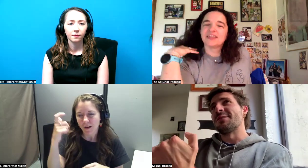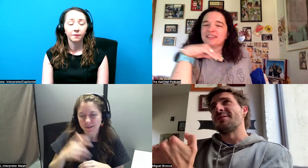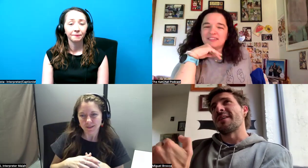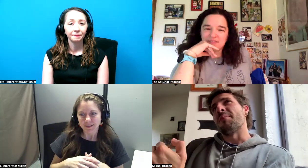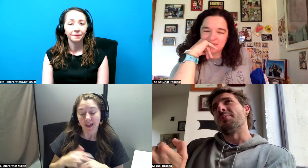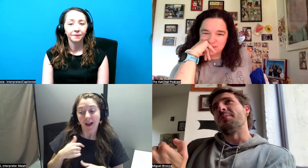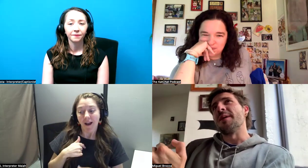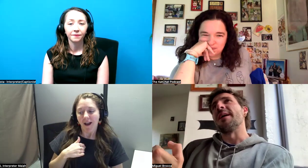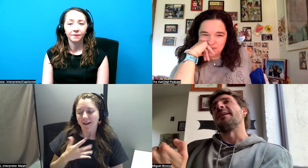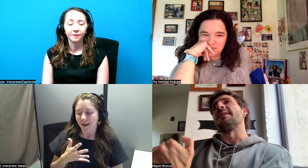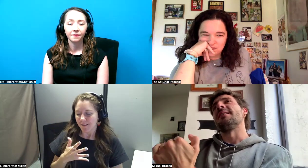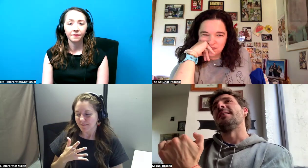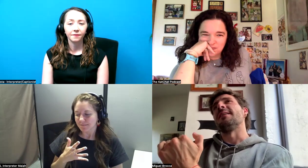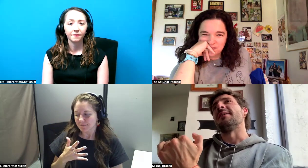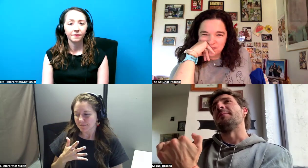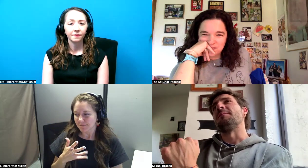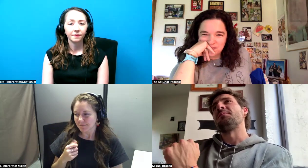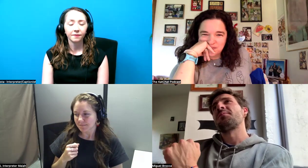I sort of stopped being